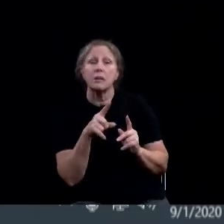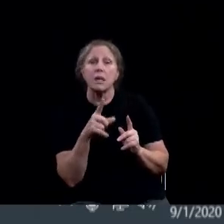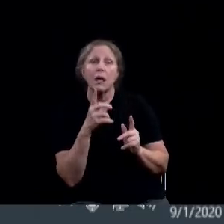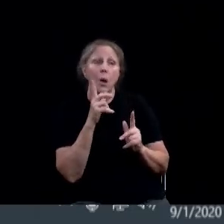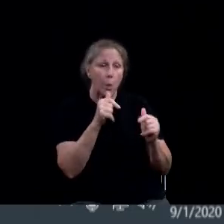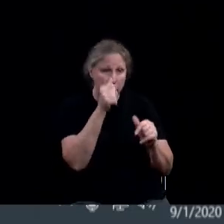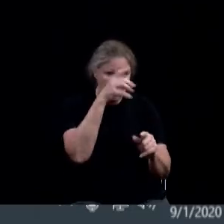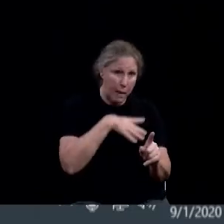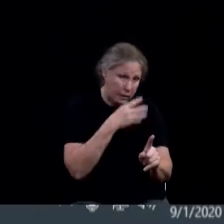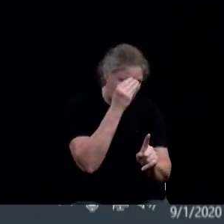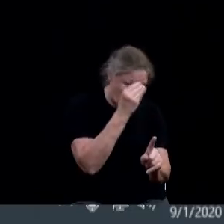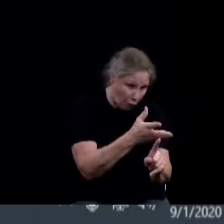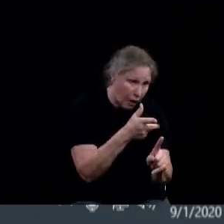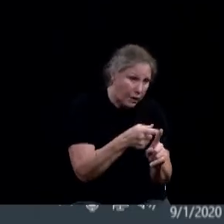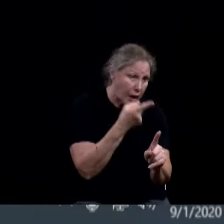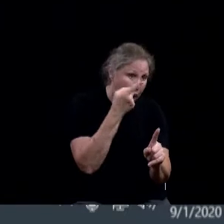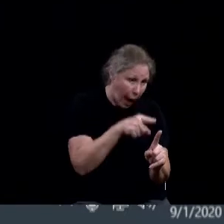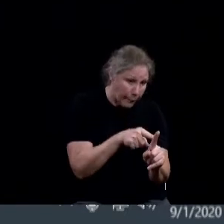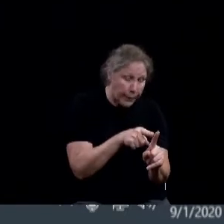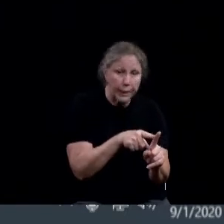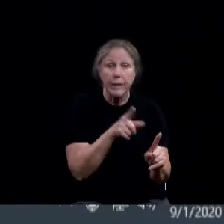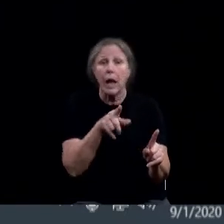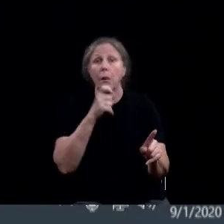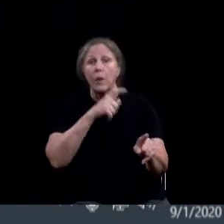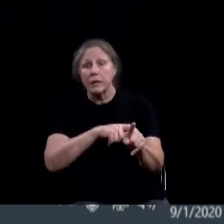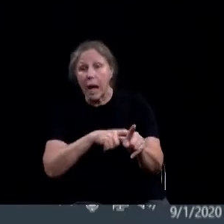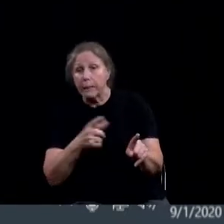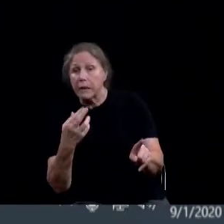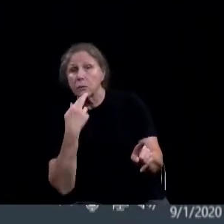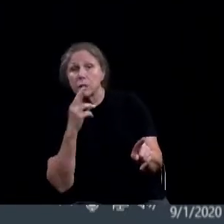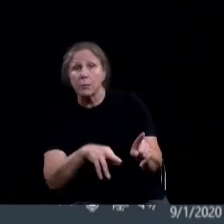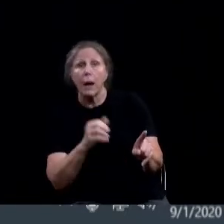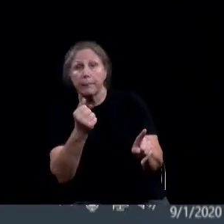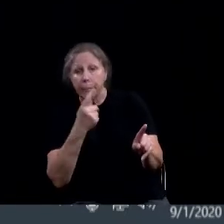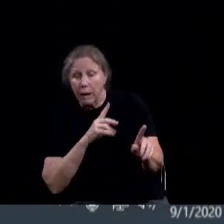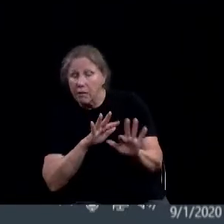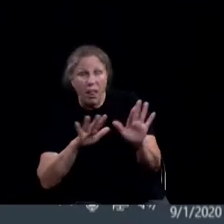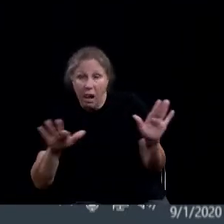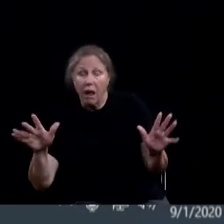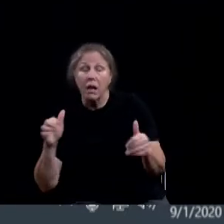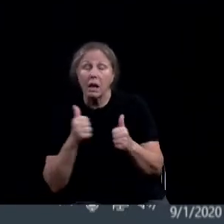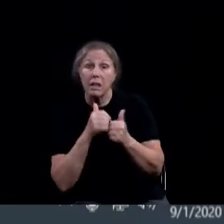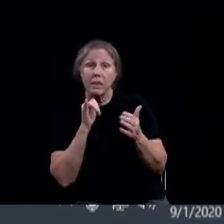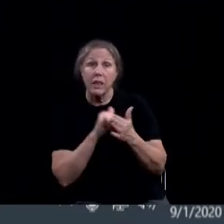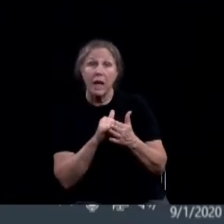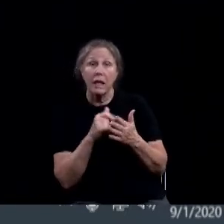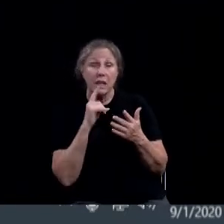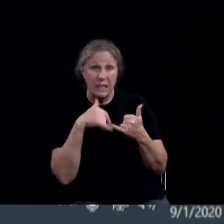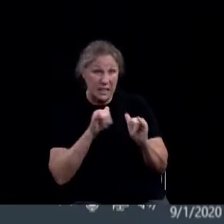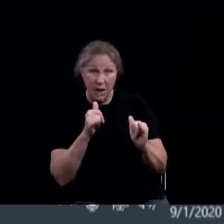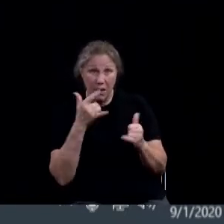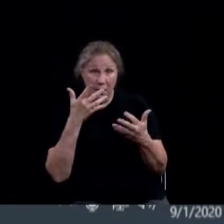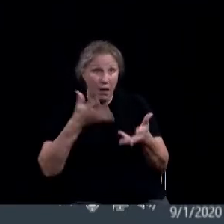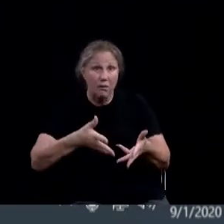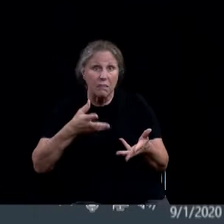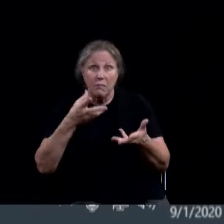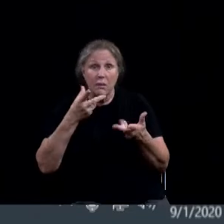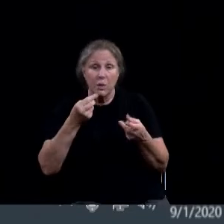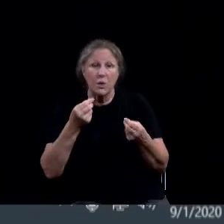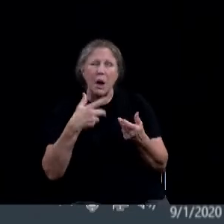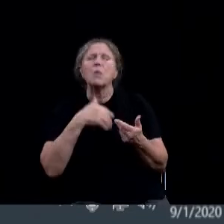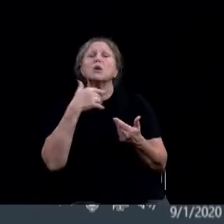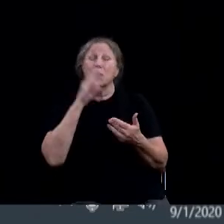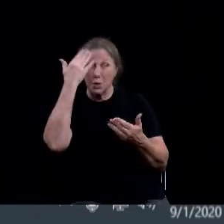code problem? When was it? Are all these still outstanding? You kind of know what I'm asking? Yes. The process of